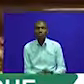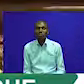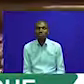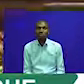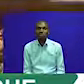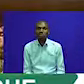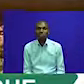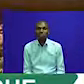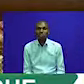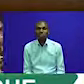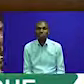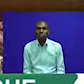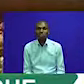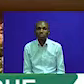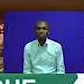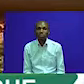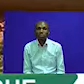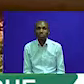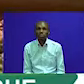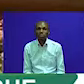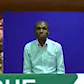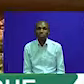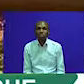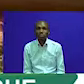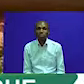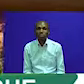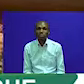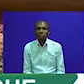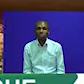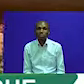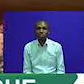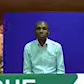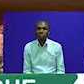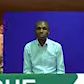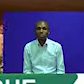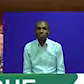nsemo ya Nyamache, Bobasi constituency, elietaliane. Ndemo Steve.